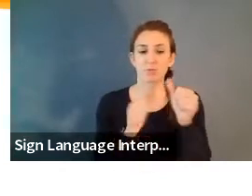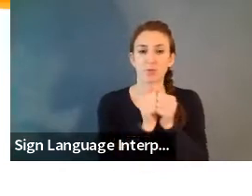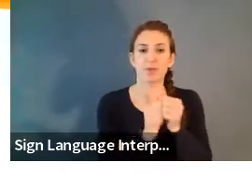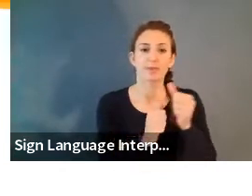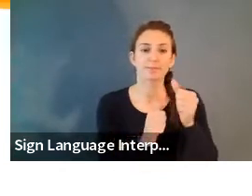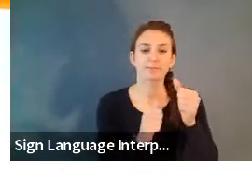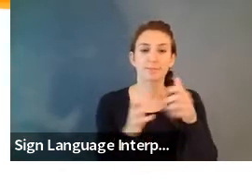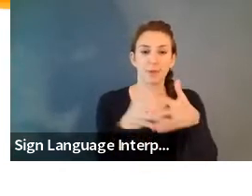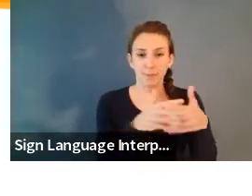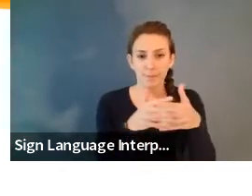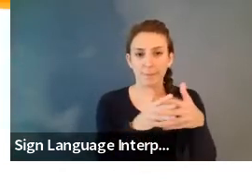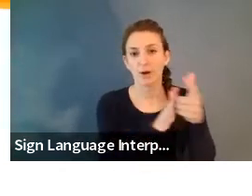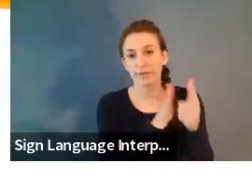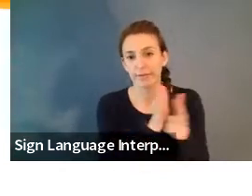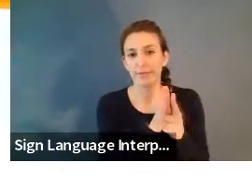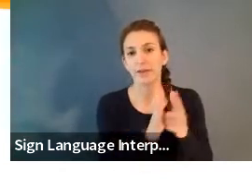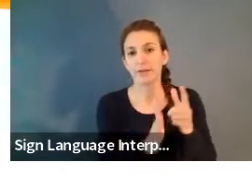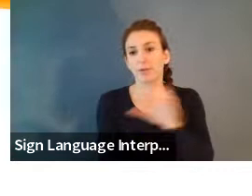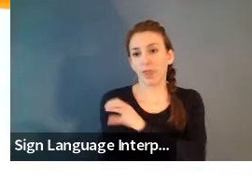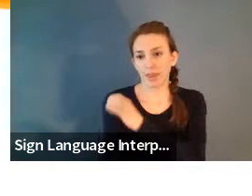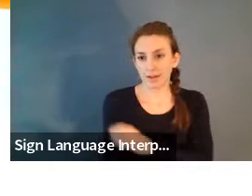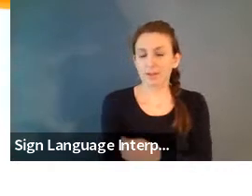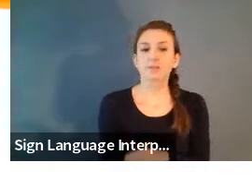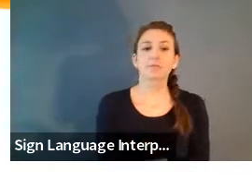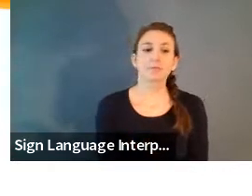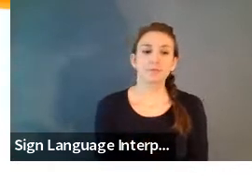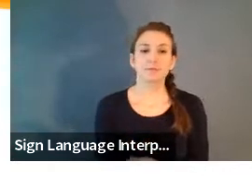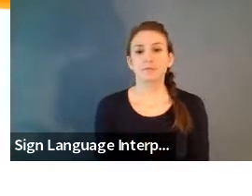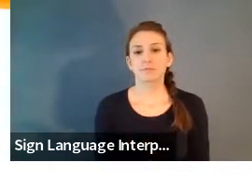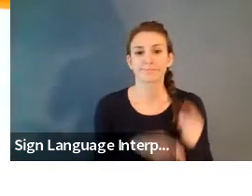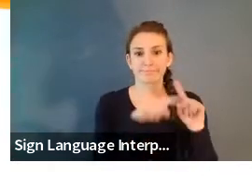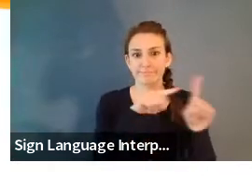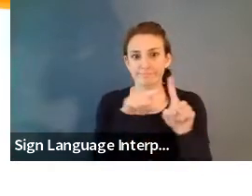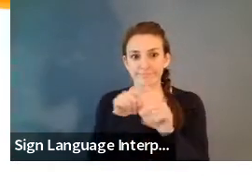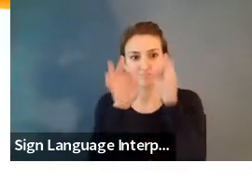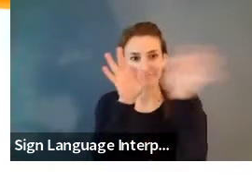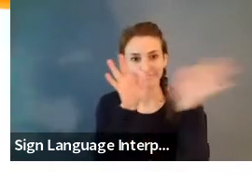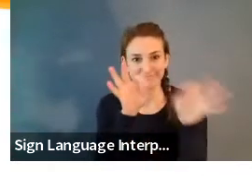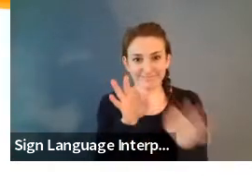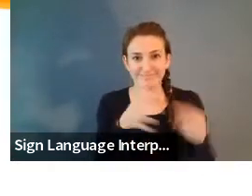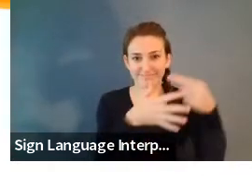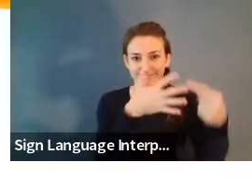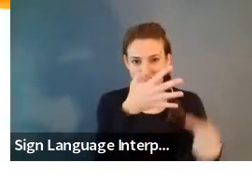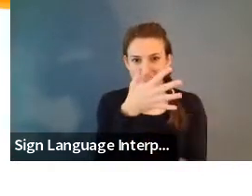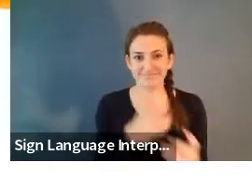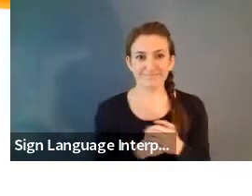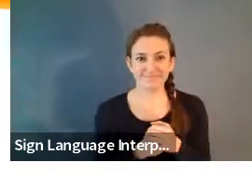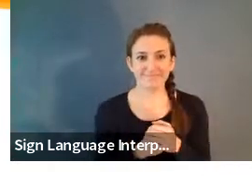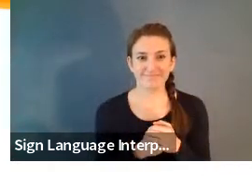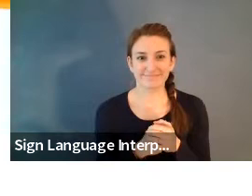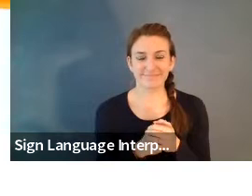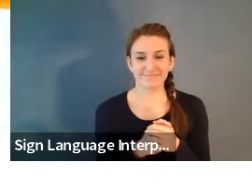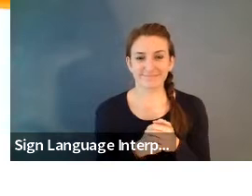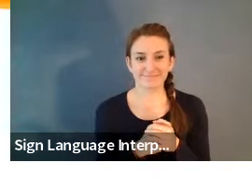Central California Legal Services, Leadership Council for Justice, California Rural Legal Assistance Foundation, and